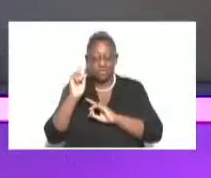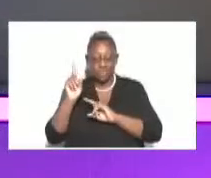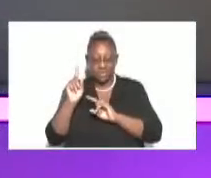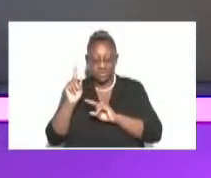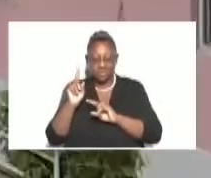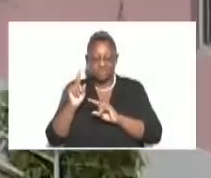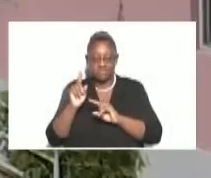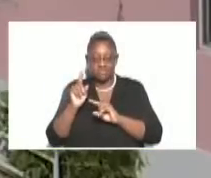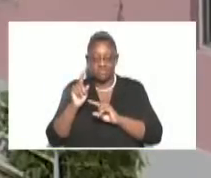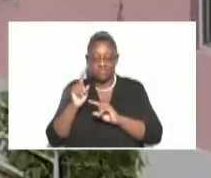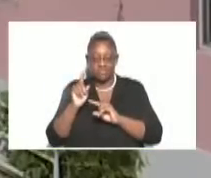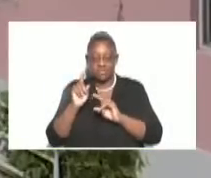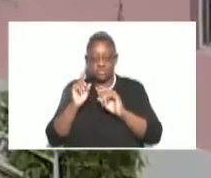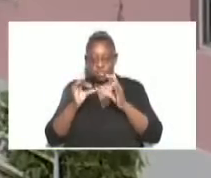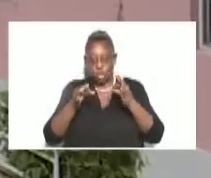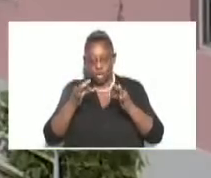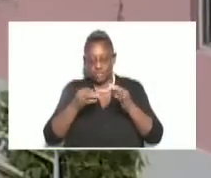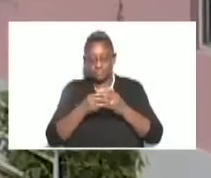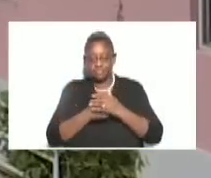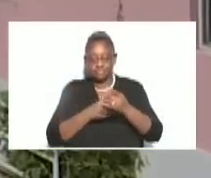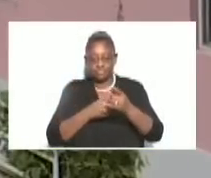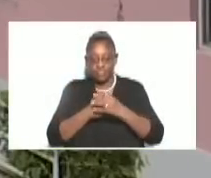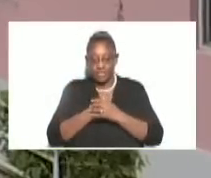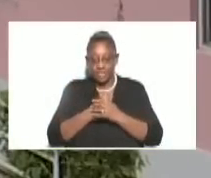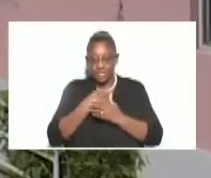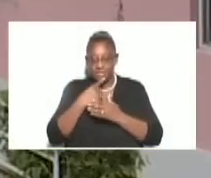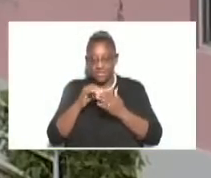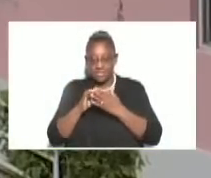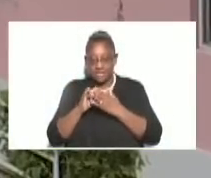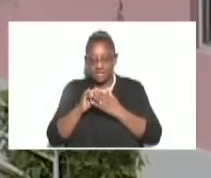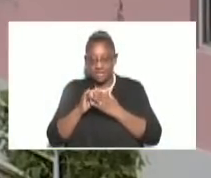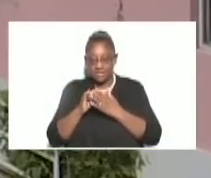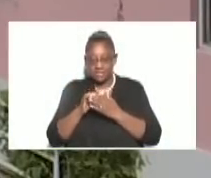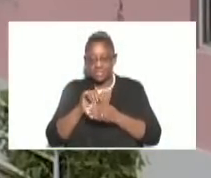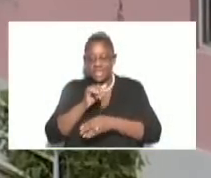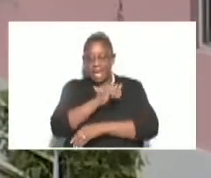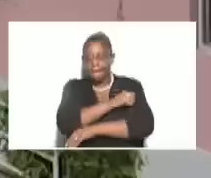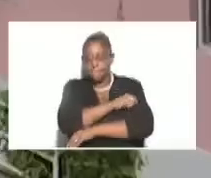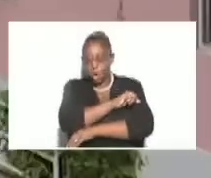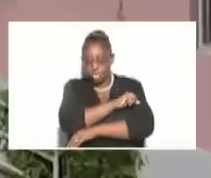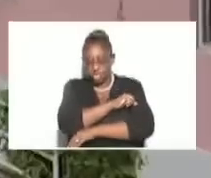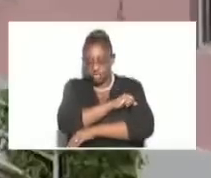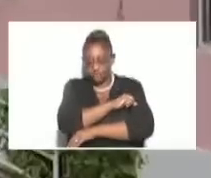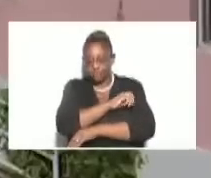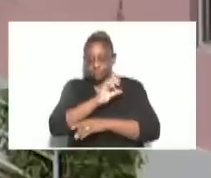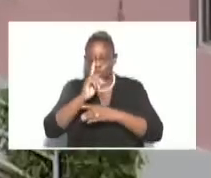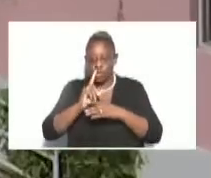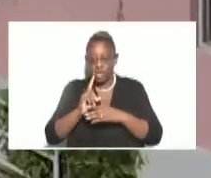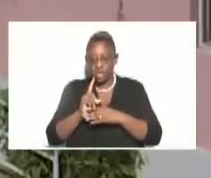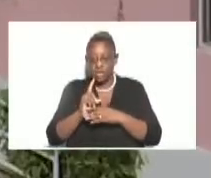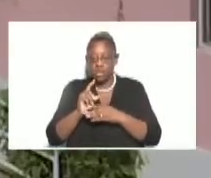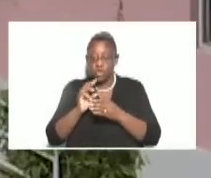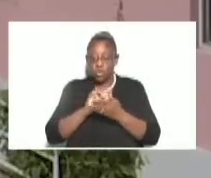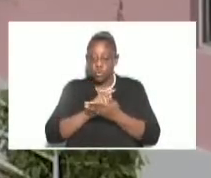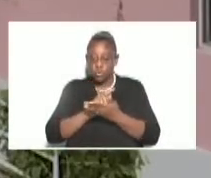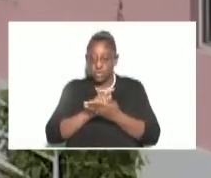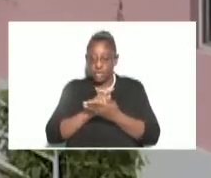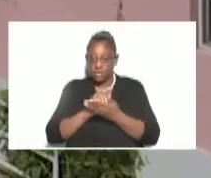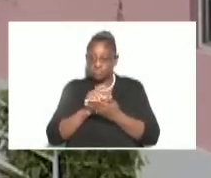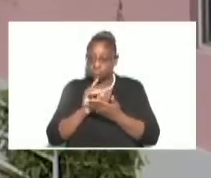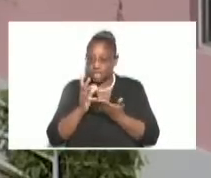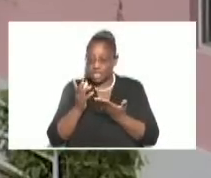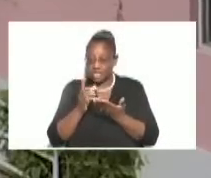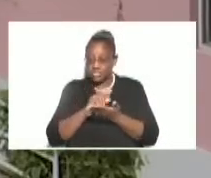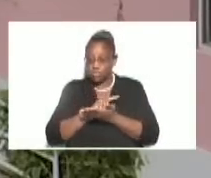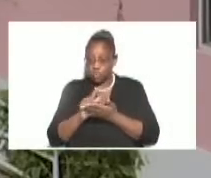tonight. This case is once again bringing the issue of abortion front and center. Just weeks after a mother was charged in connection